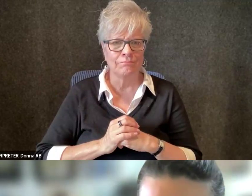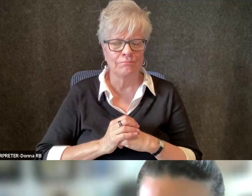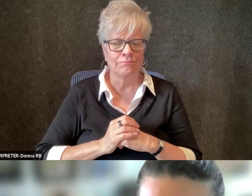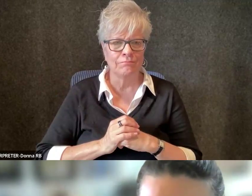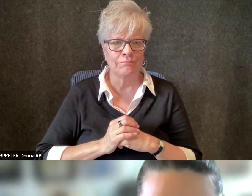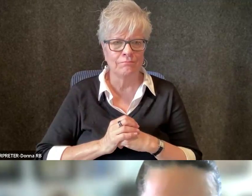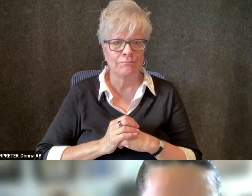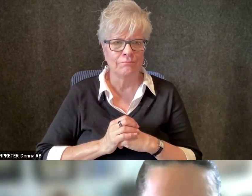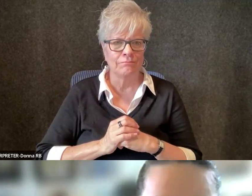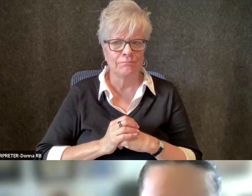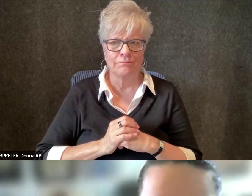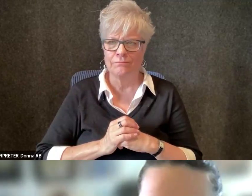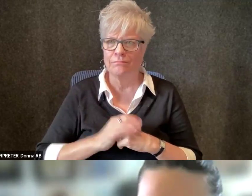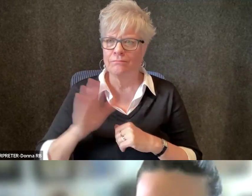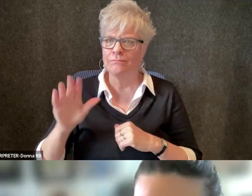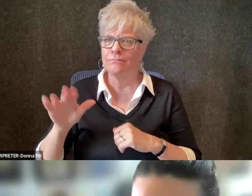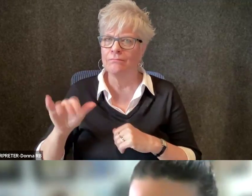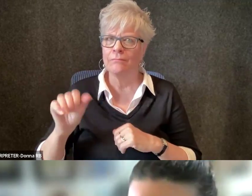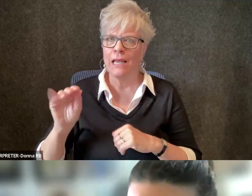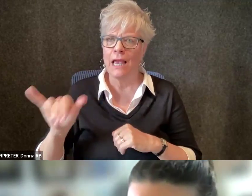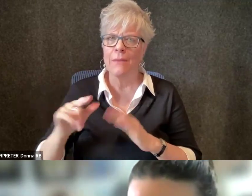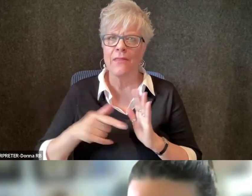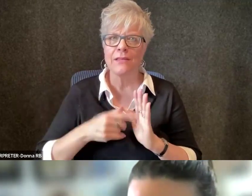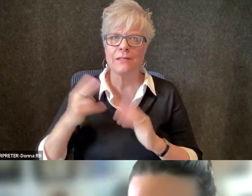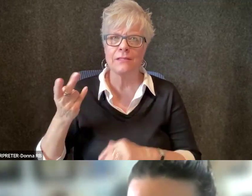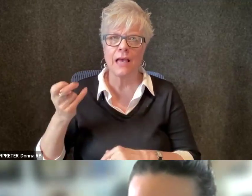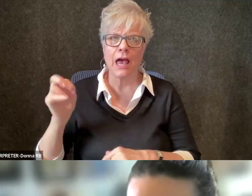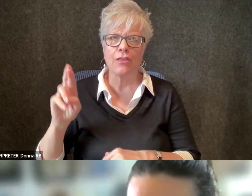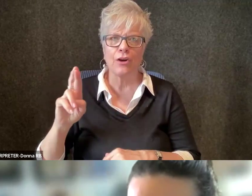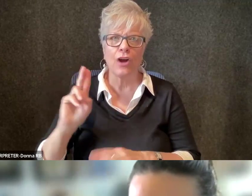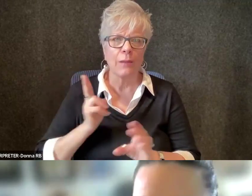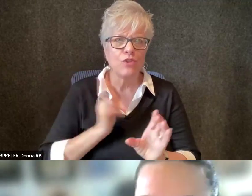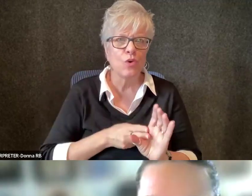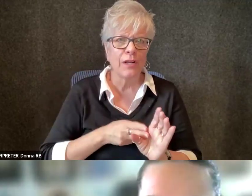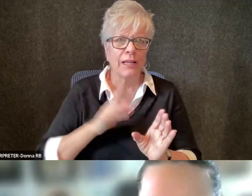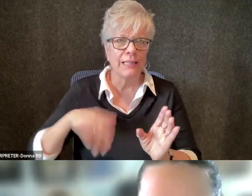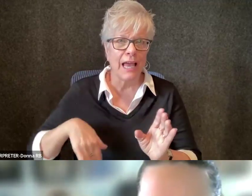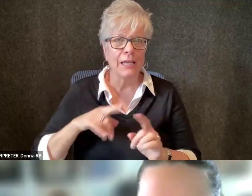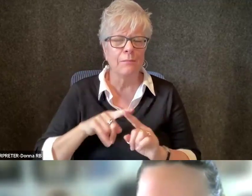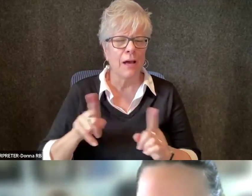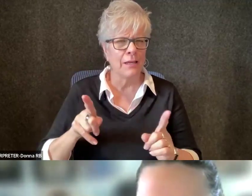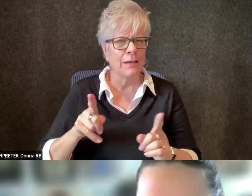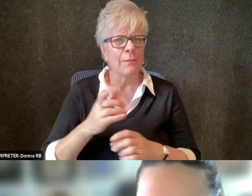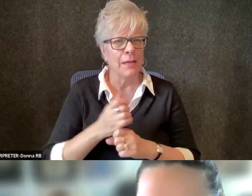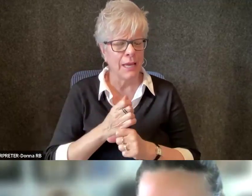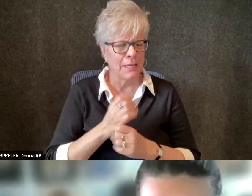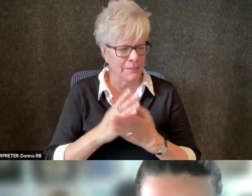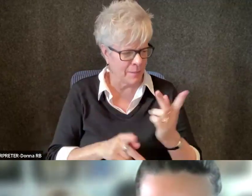Save. Hey, Amy, this is Heather Sievers. I'm jumping on late, but I've been getting some kind